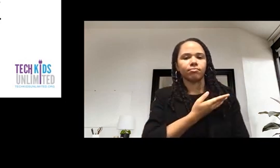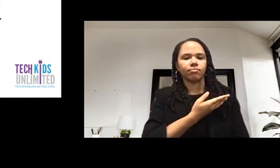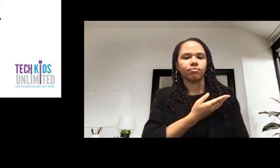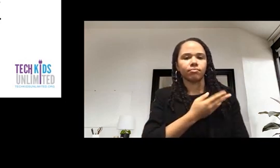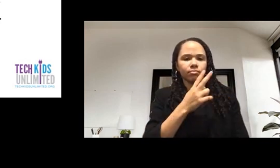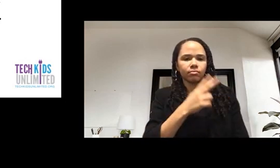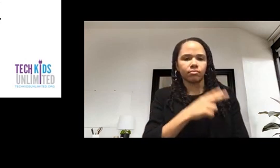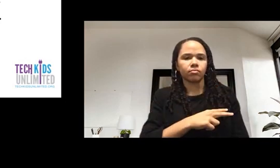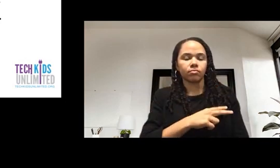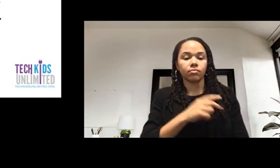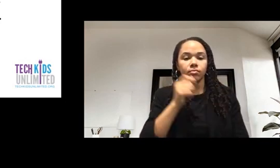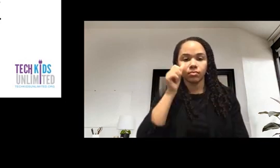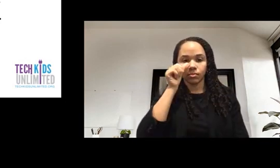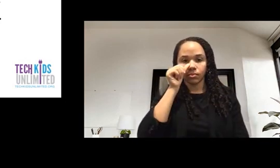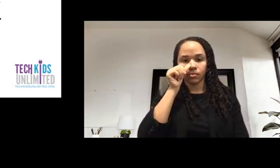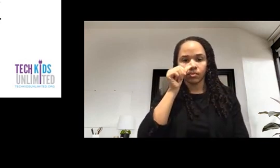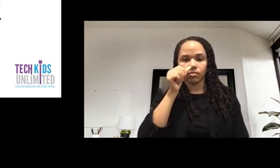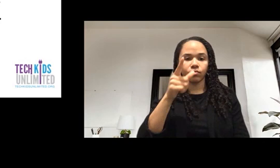are,